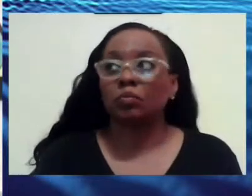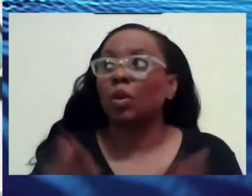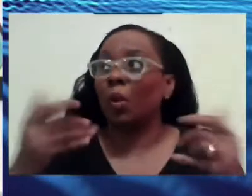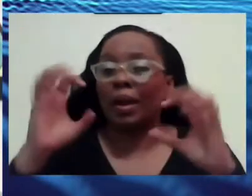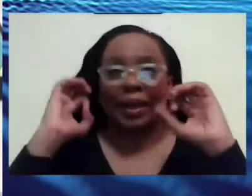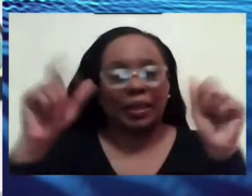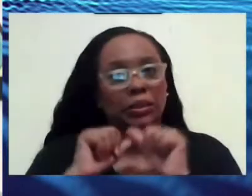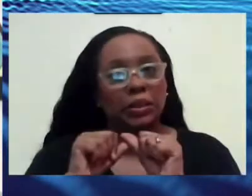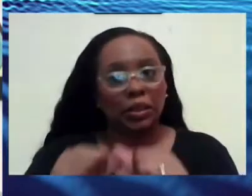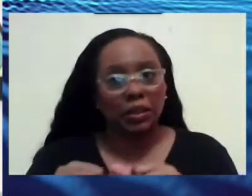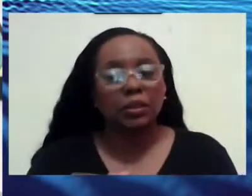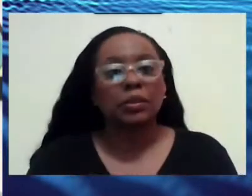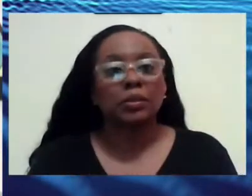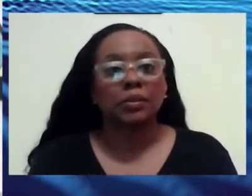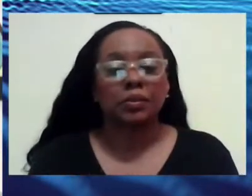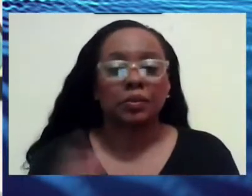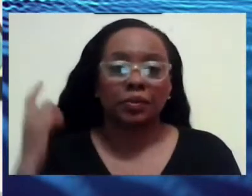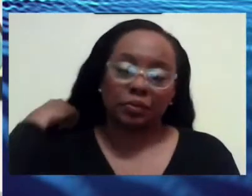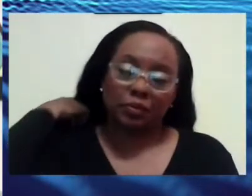stop.